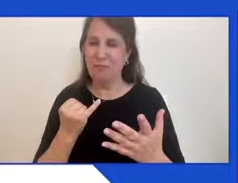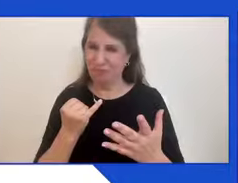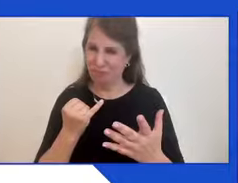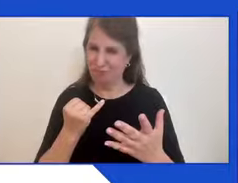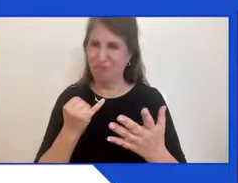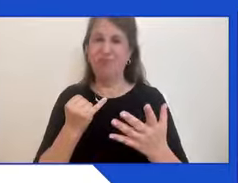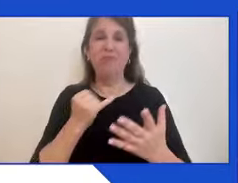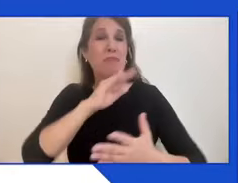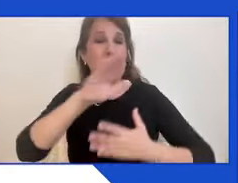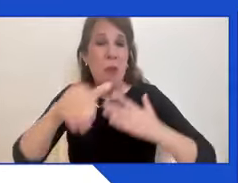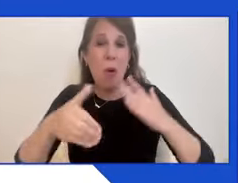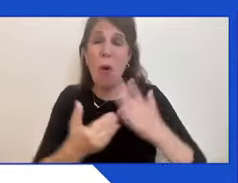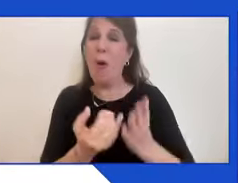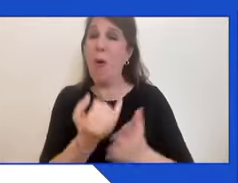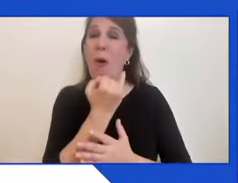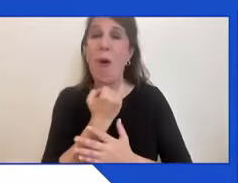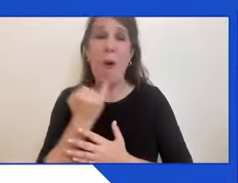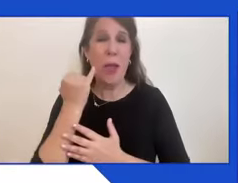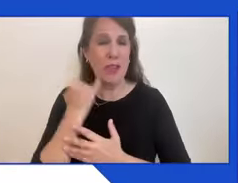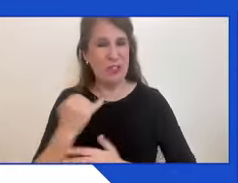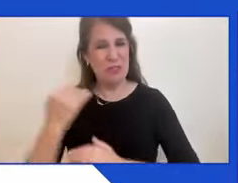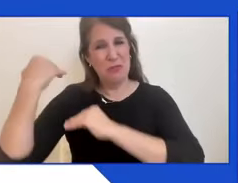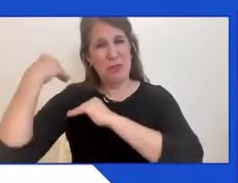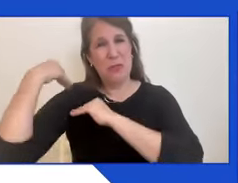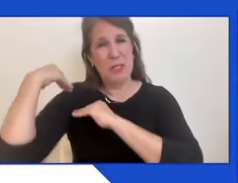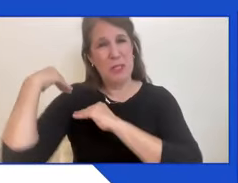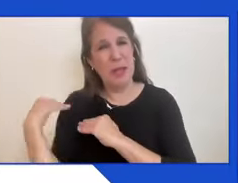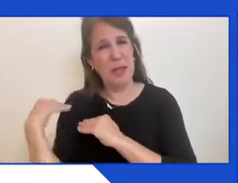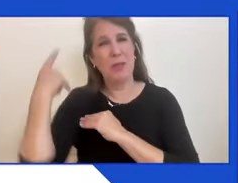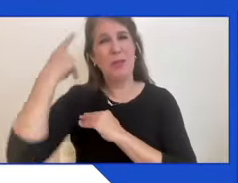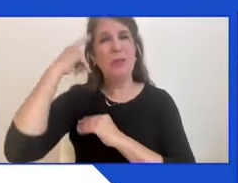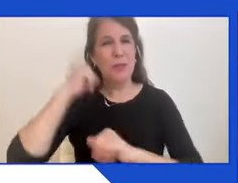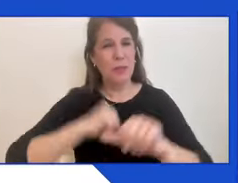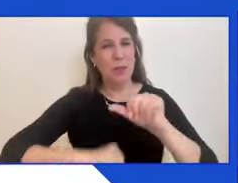All of Israel are responsible for one another.